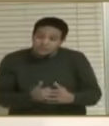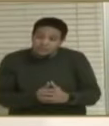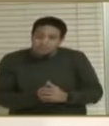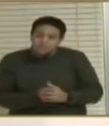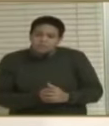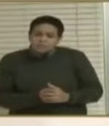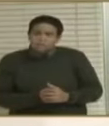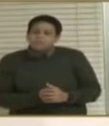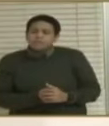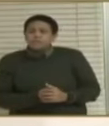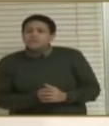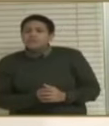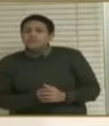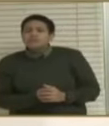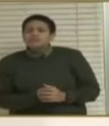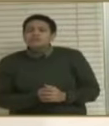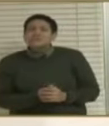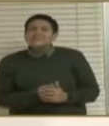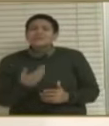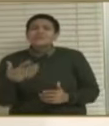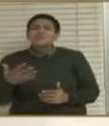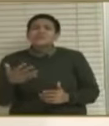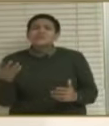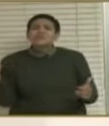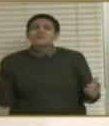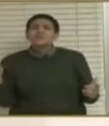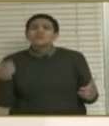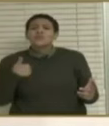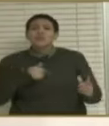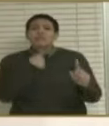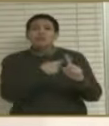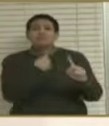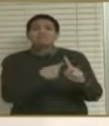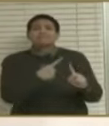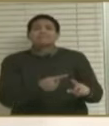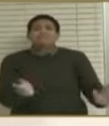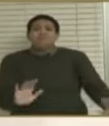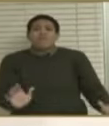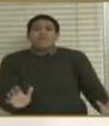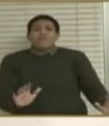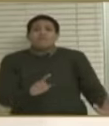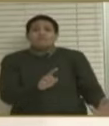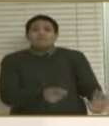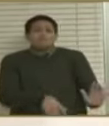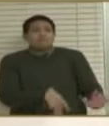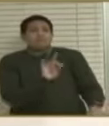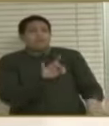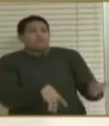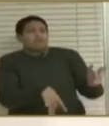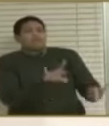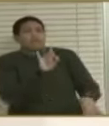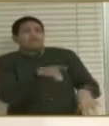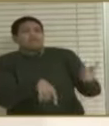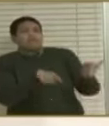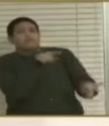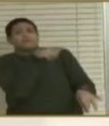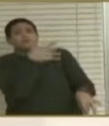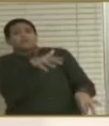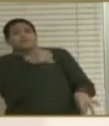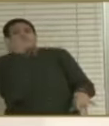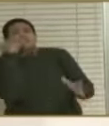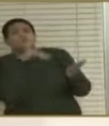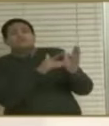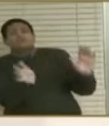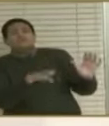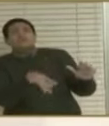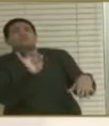the extent to which we have had positive cases coming out of that call center, it's very important